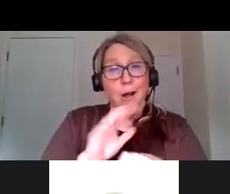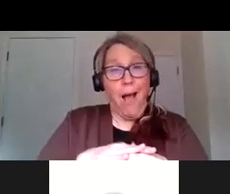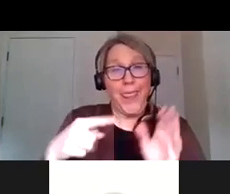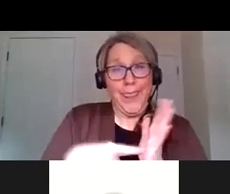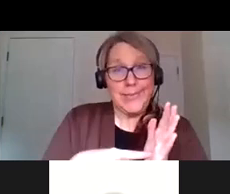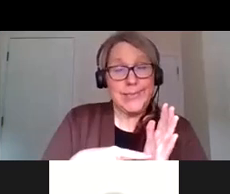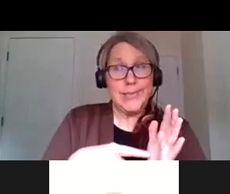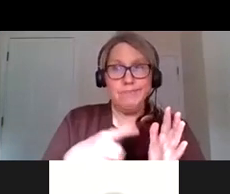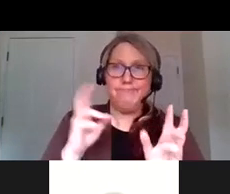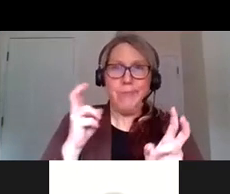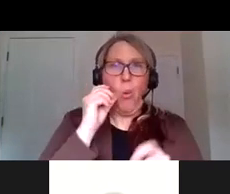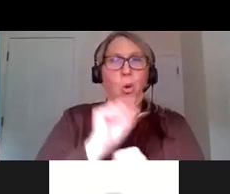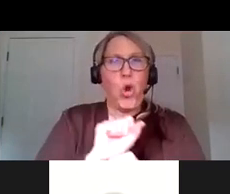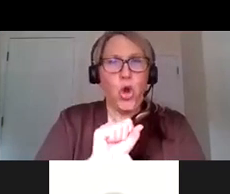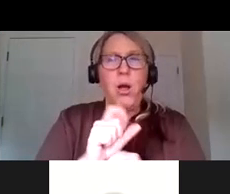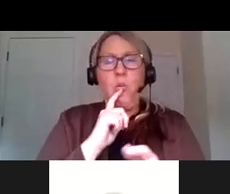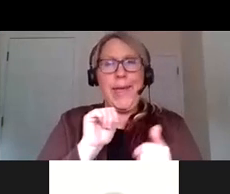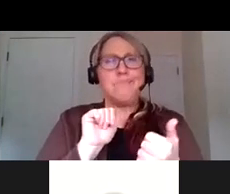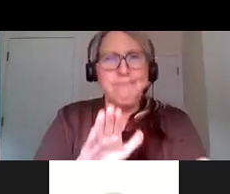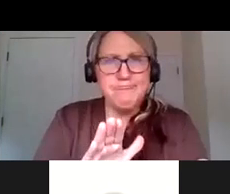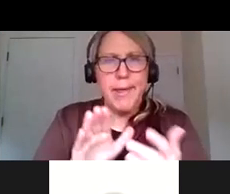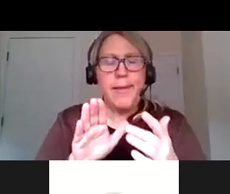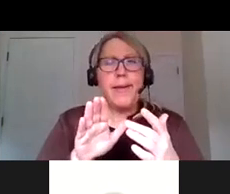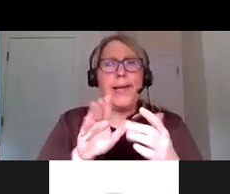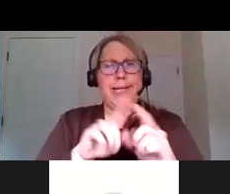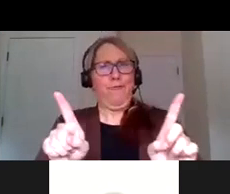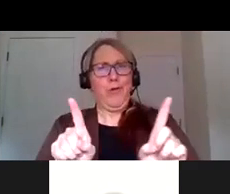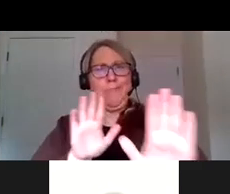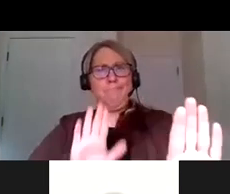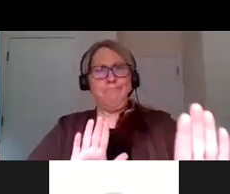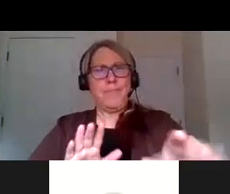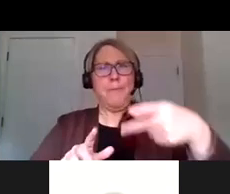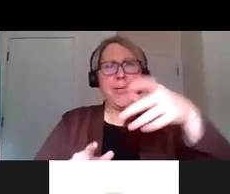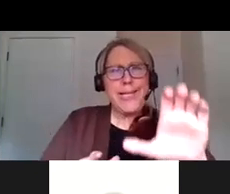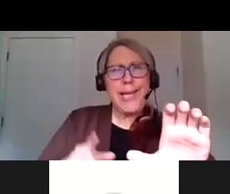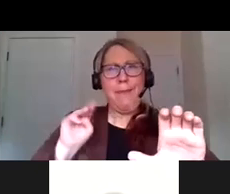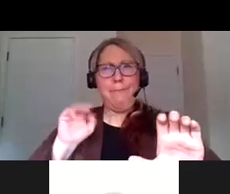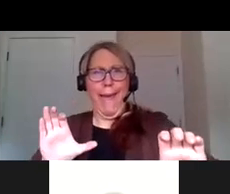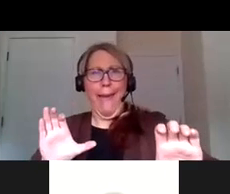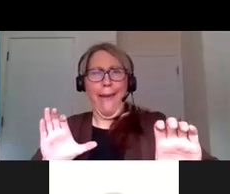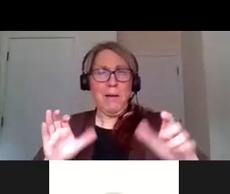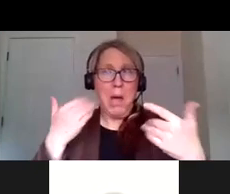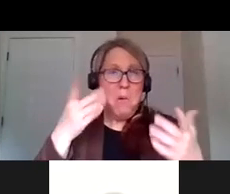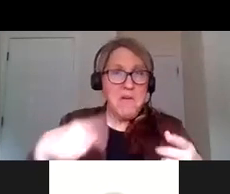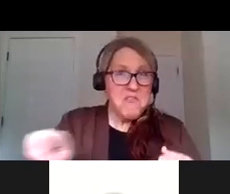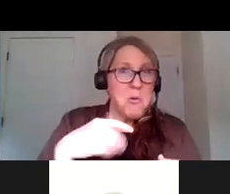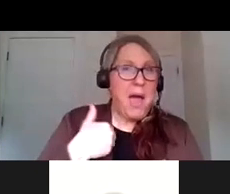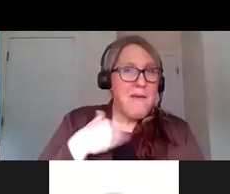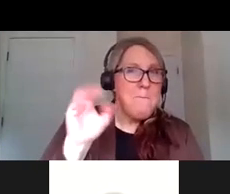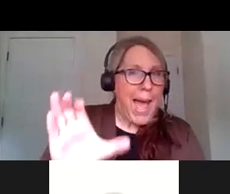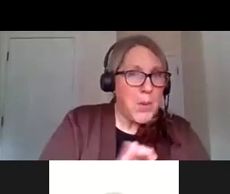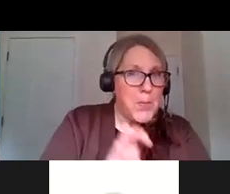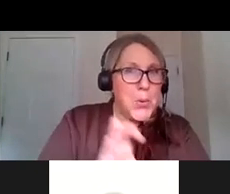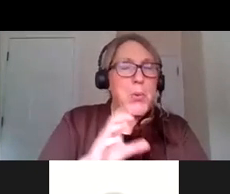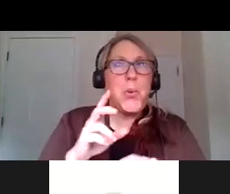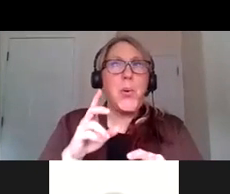too, we ran into some differences between Macs and PCs. So I don't know if anyone else has a Mac and